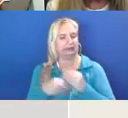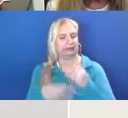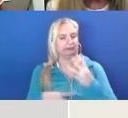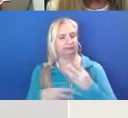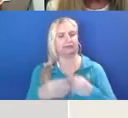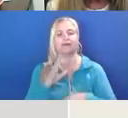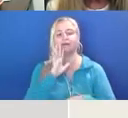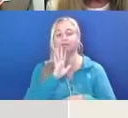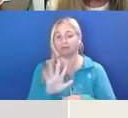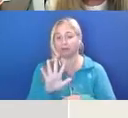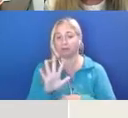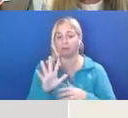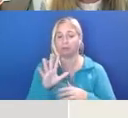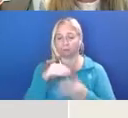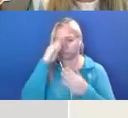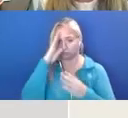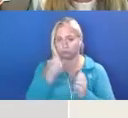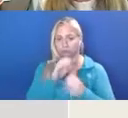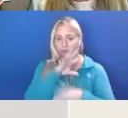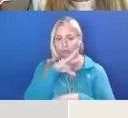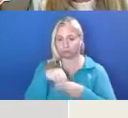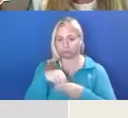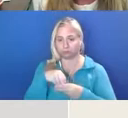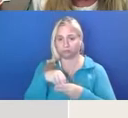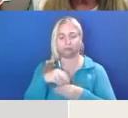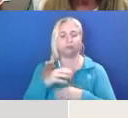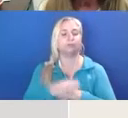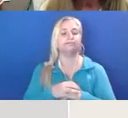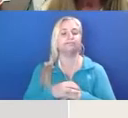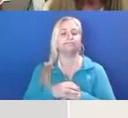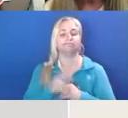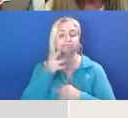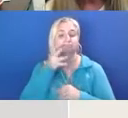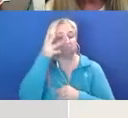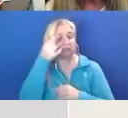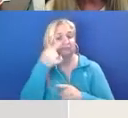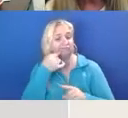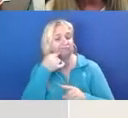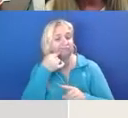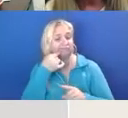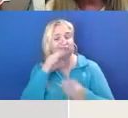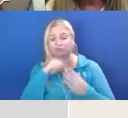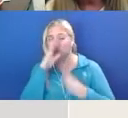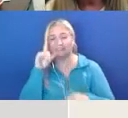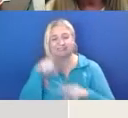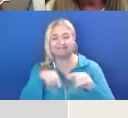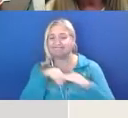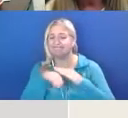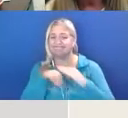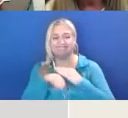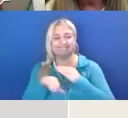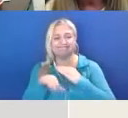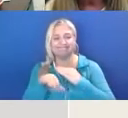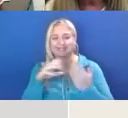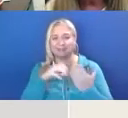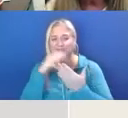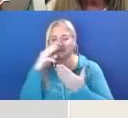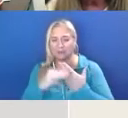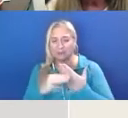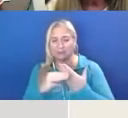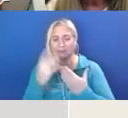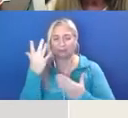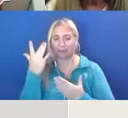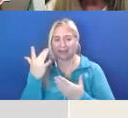with autism. And the parent is saying the student is unable to access the curriculum due